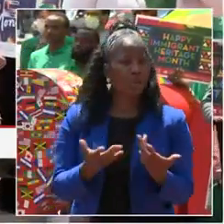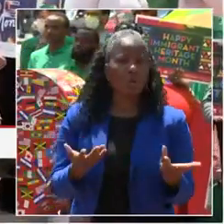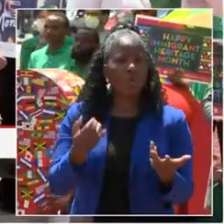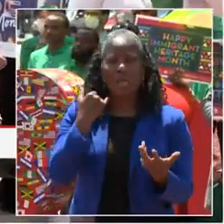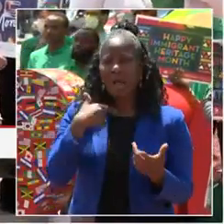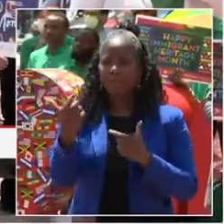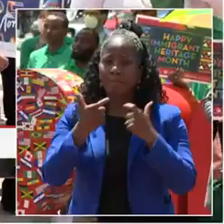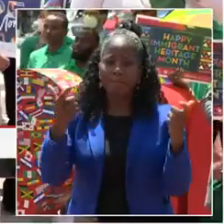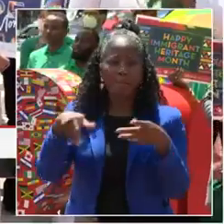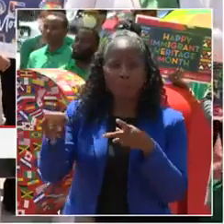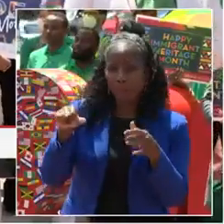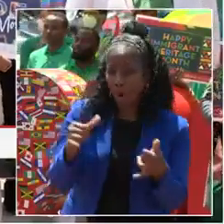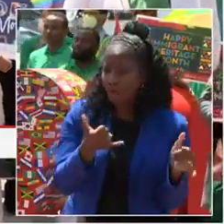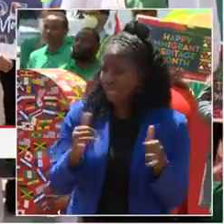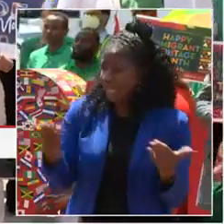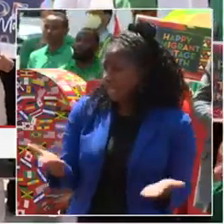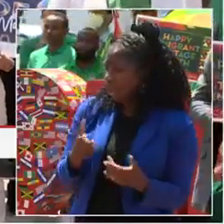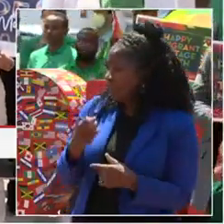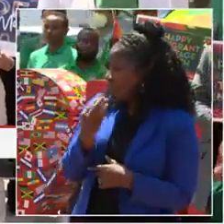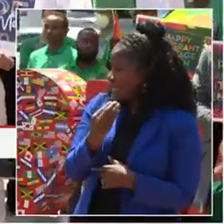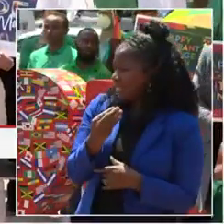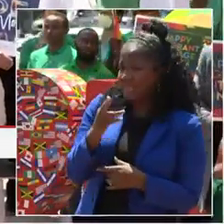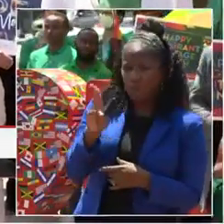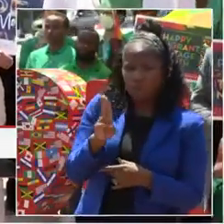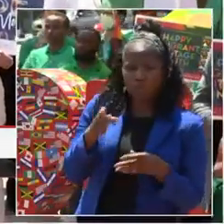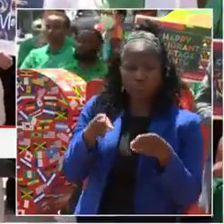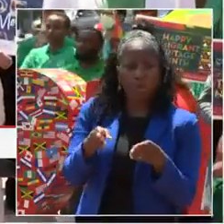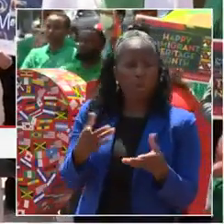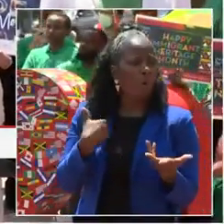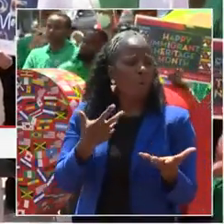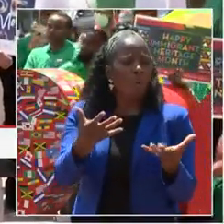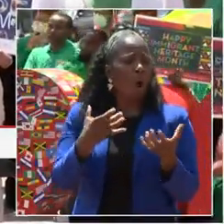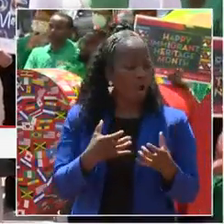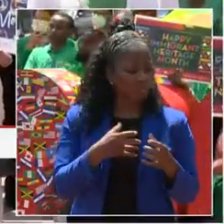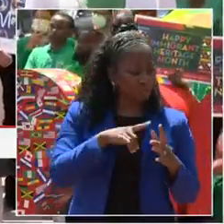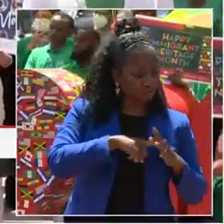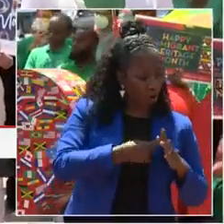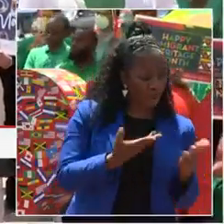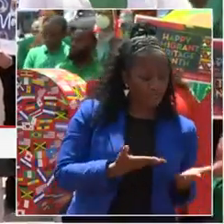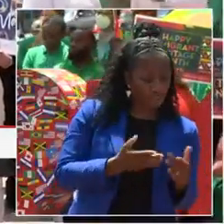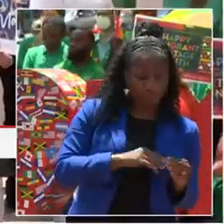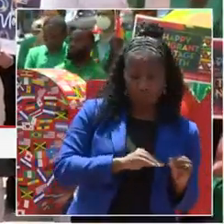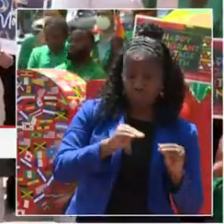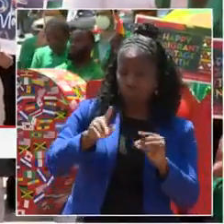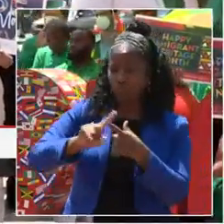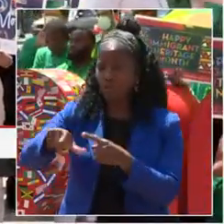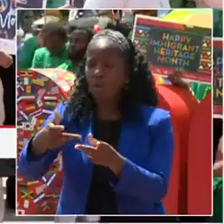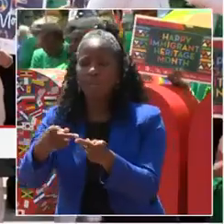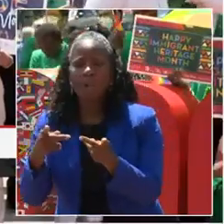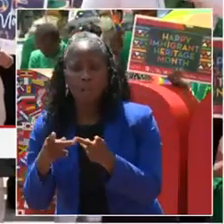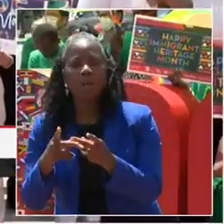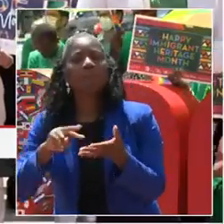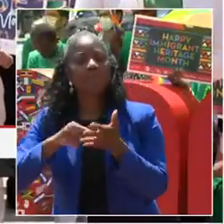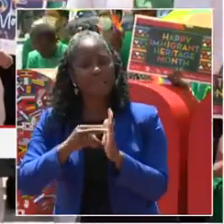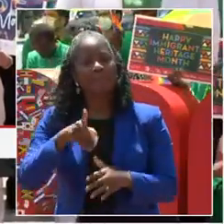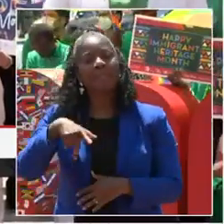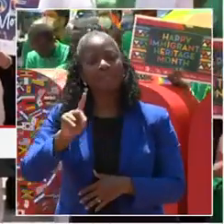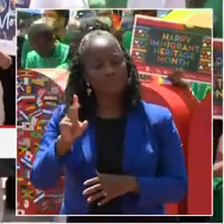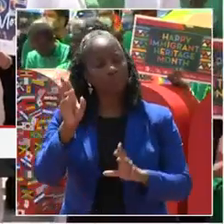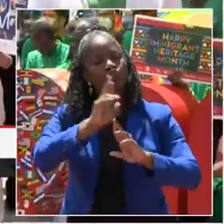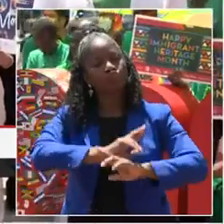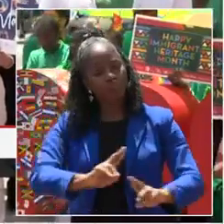right here in the middle of 14th and U Street, and then they decide we want to go from here to whatever. And the Metropolitan Police Department will be in a posture